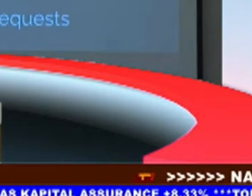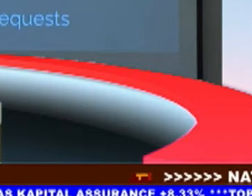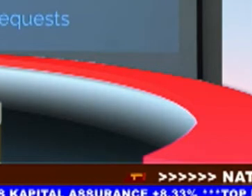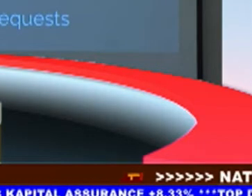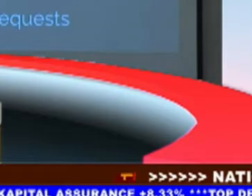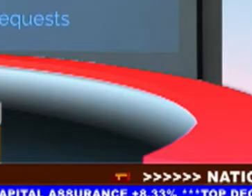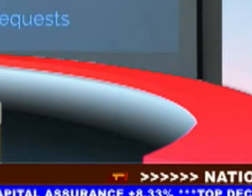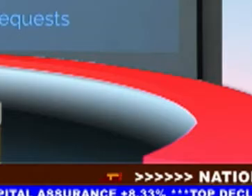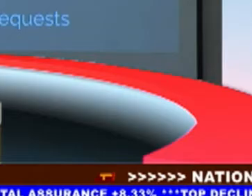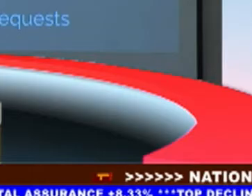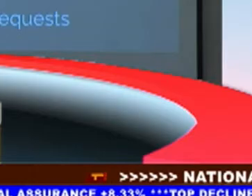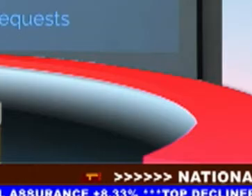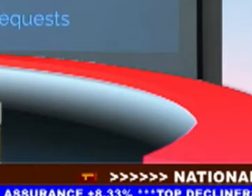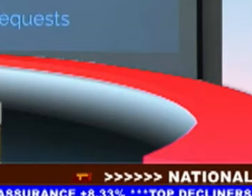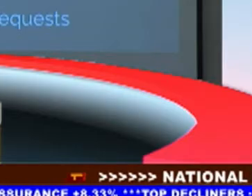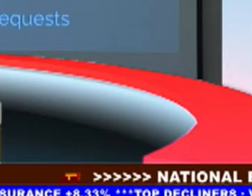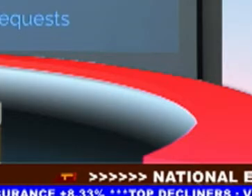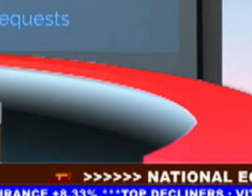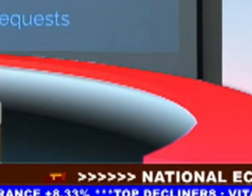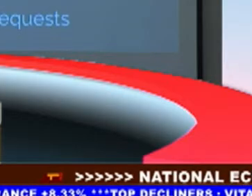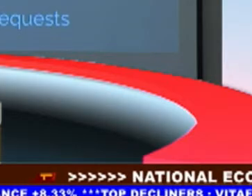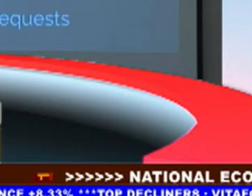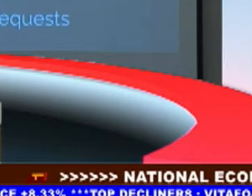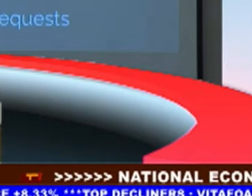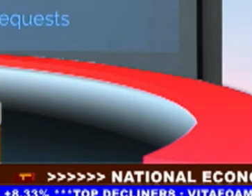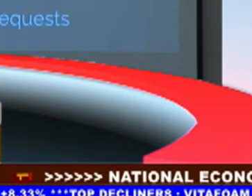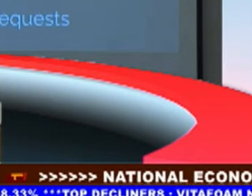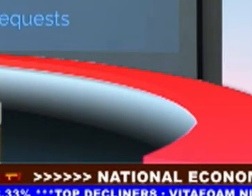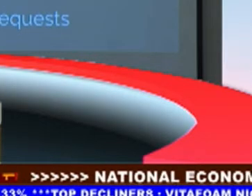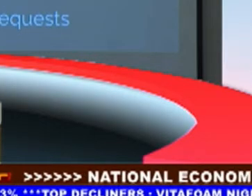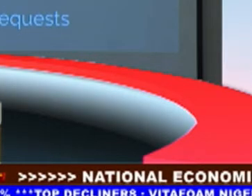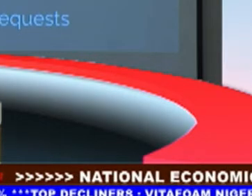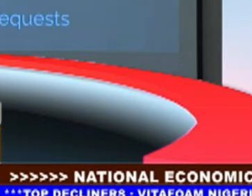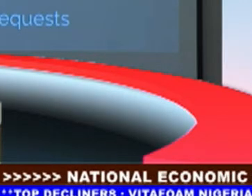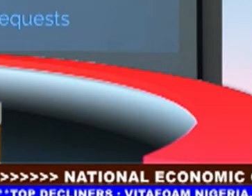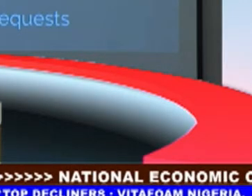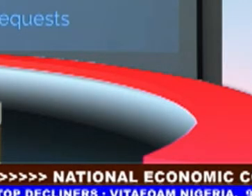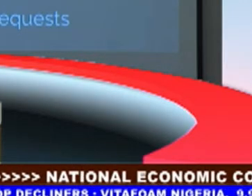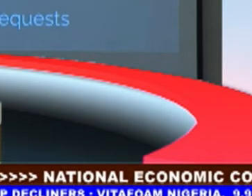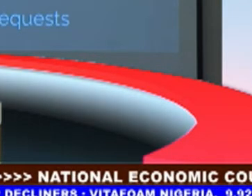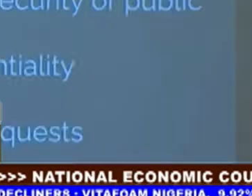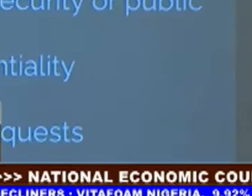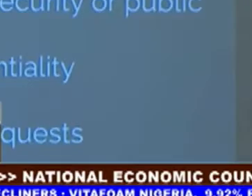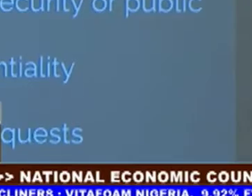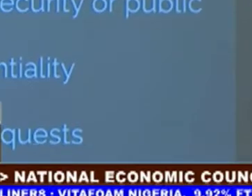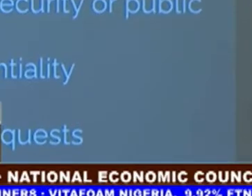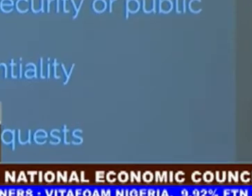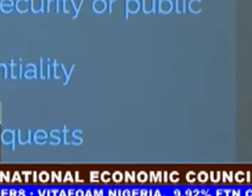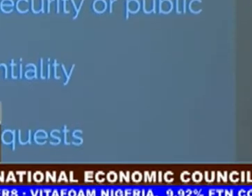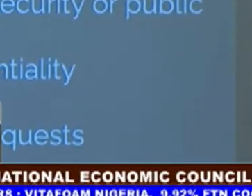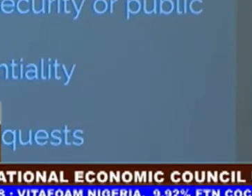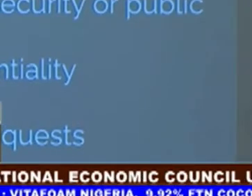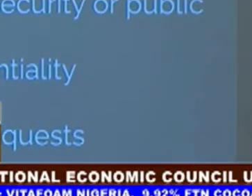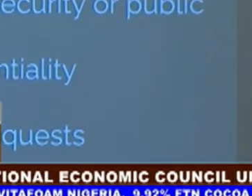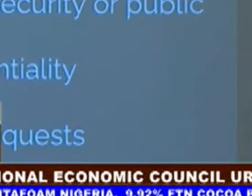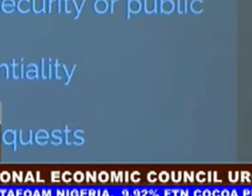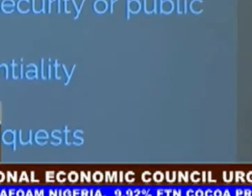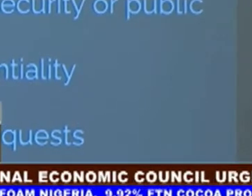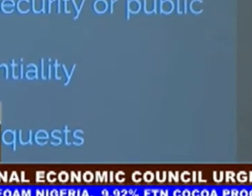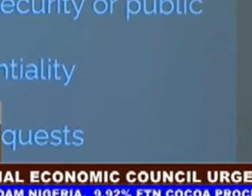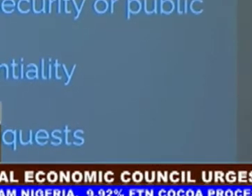Lab Nigeria, seek to address bottlenecks to information sharing. Austin Anyebe reports that for ministries, departments